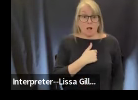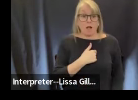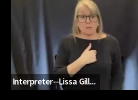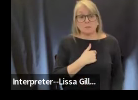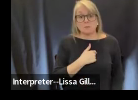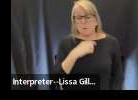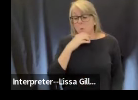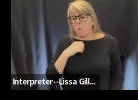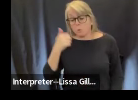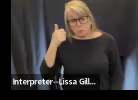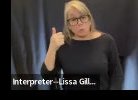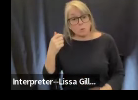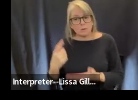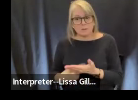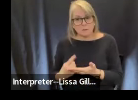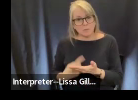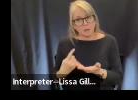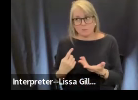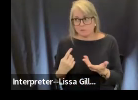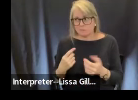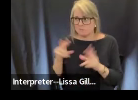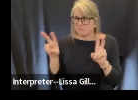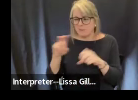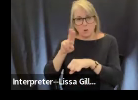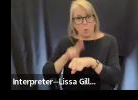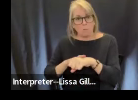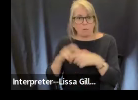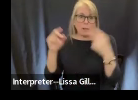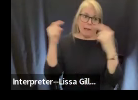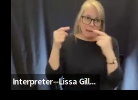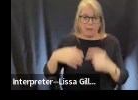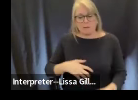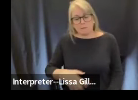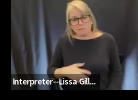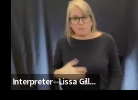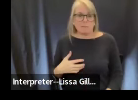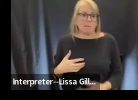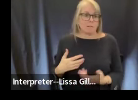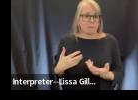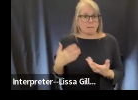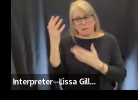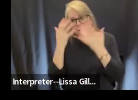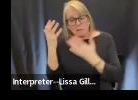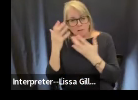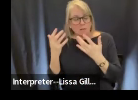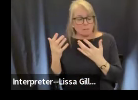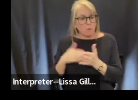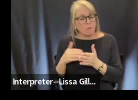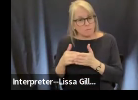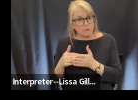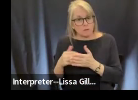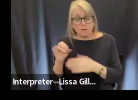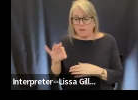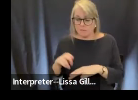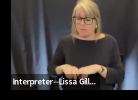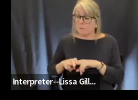the community, sometimes those things might be normal daily occurrences that if you get up too fast, you may find yourself dizzy and you